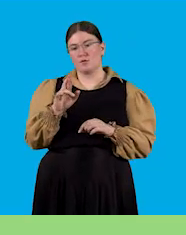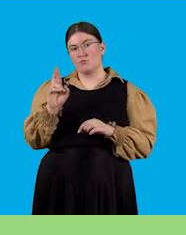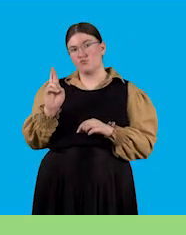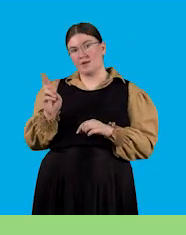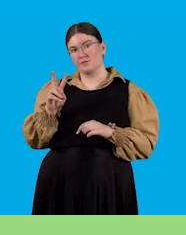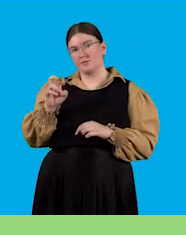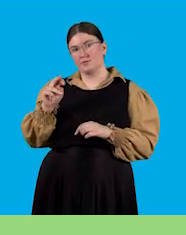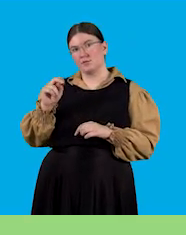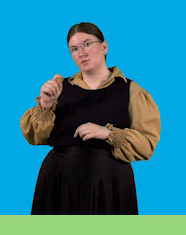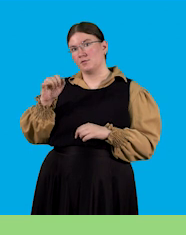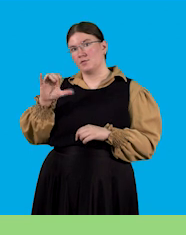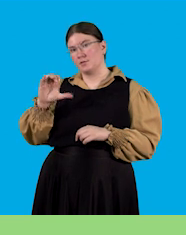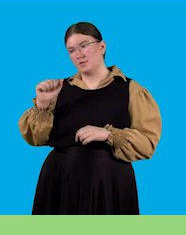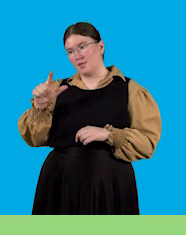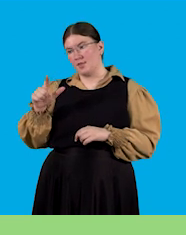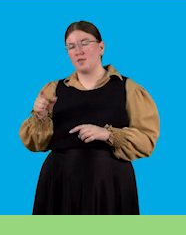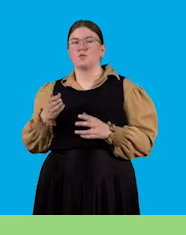ventricle into the lungs.